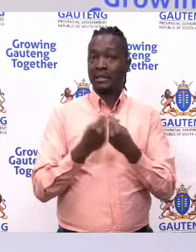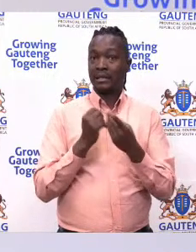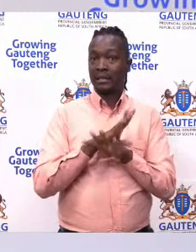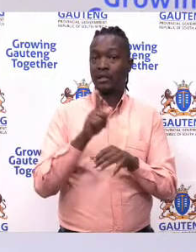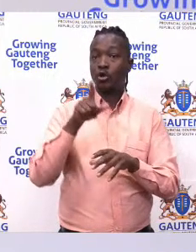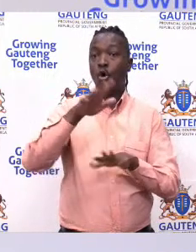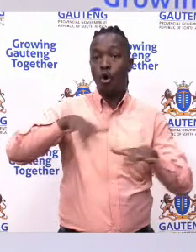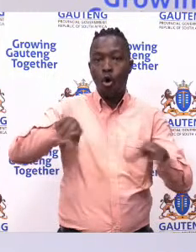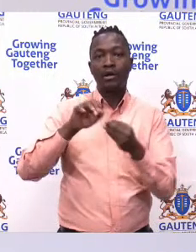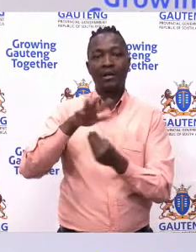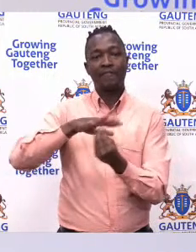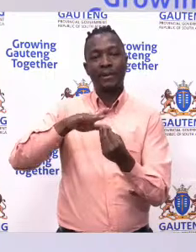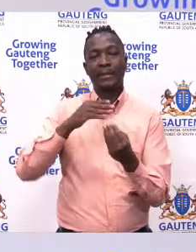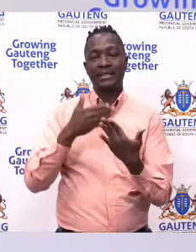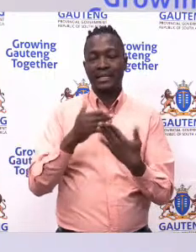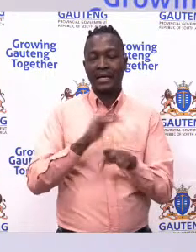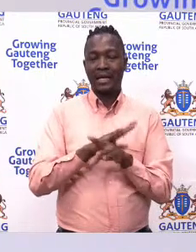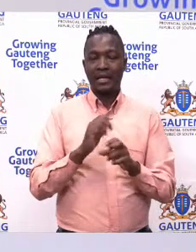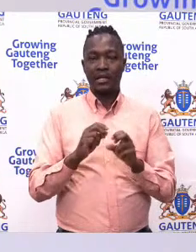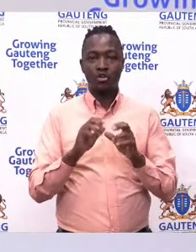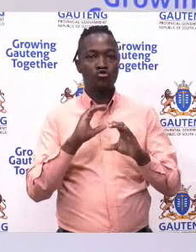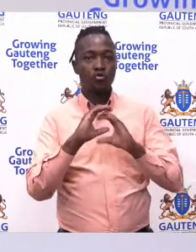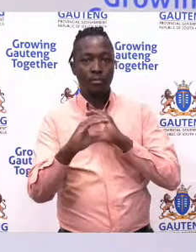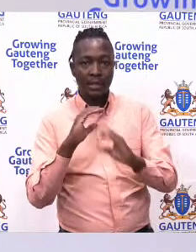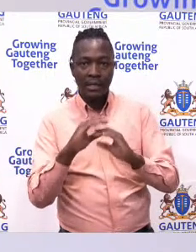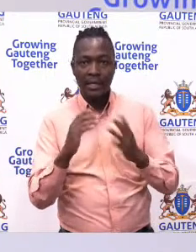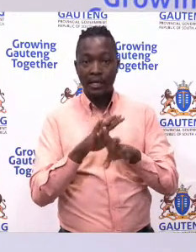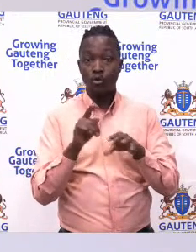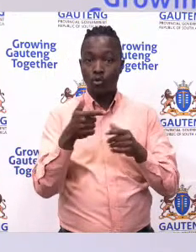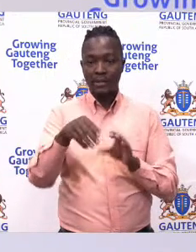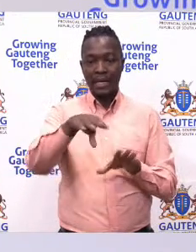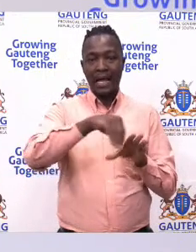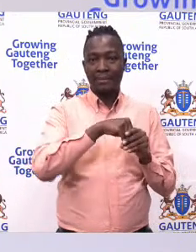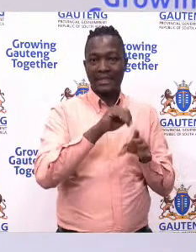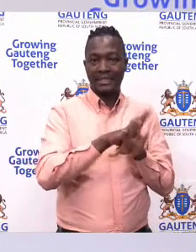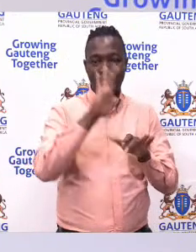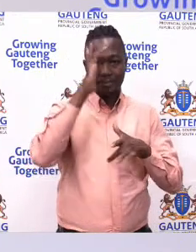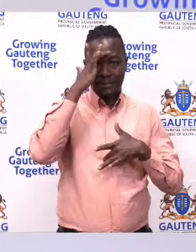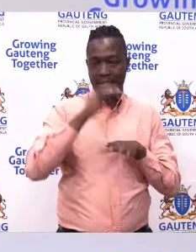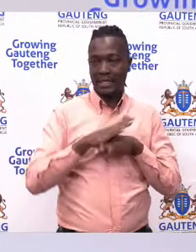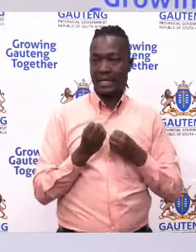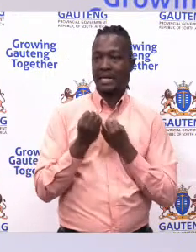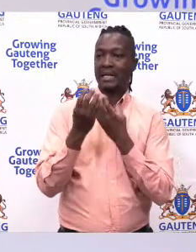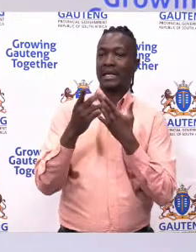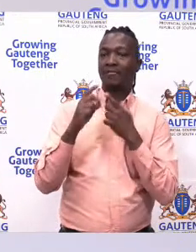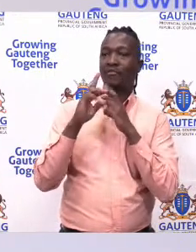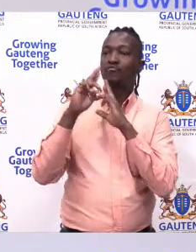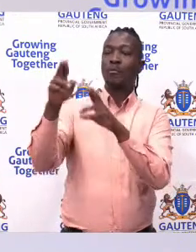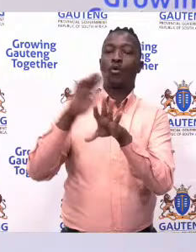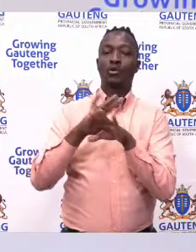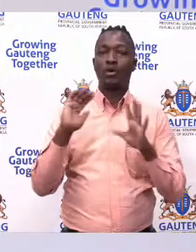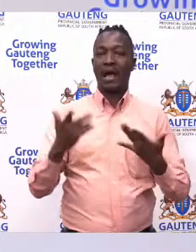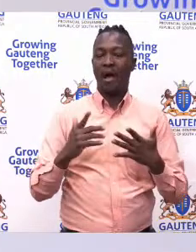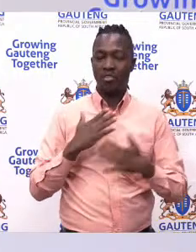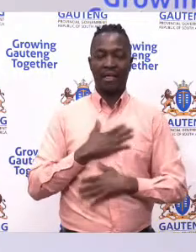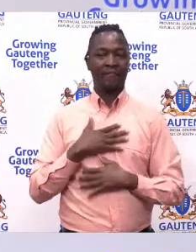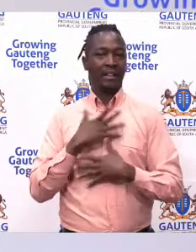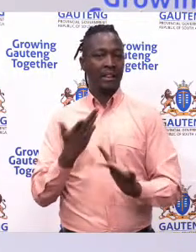to communicate, and those who are admitted as patients, they're also able to give feedback to their families